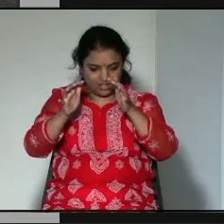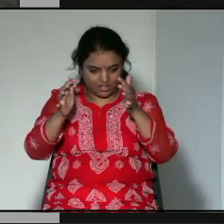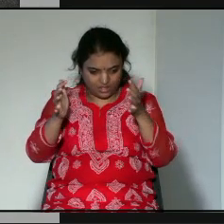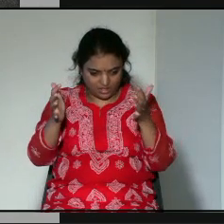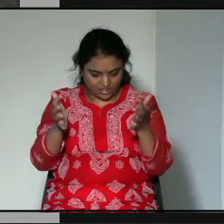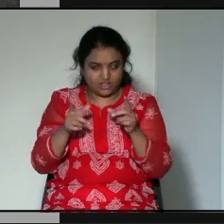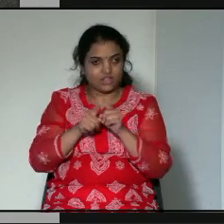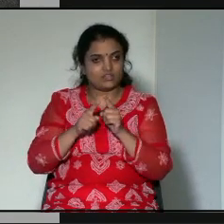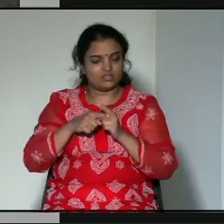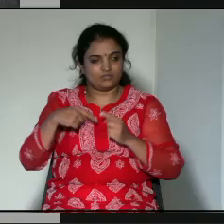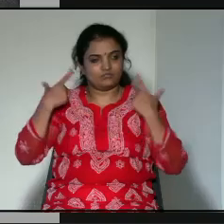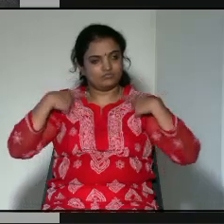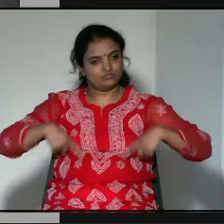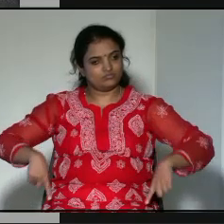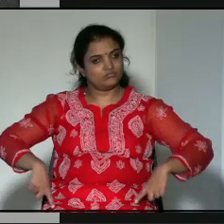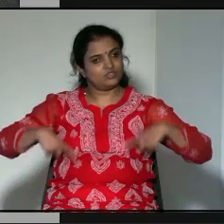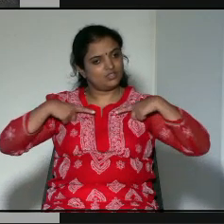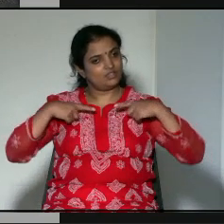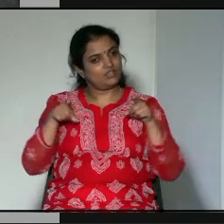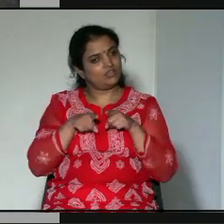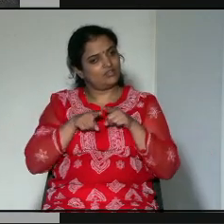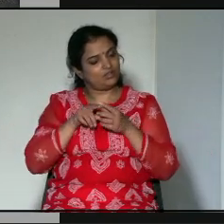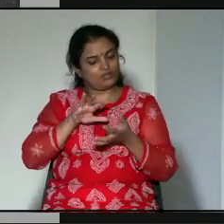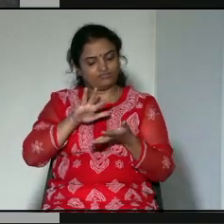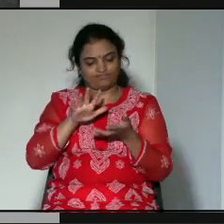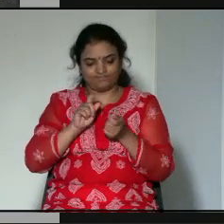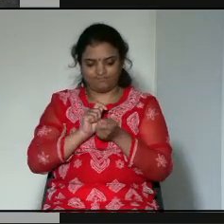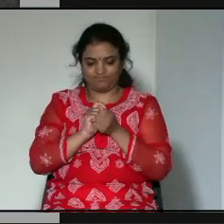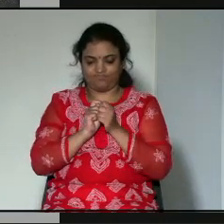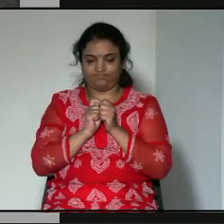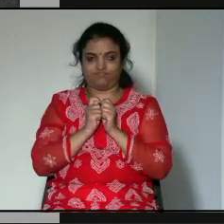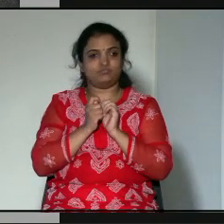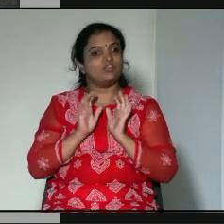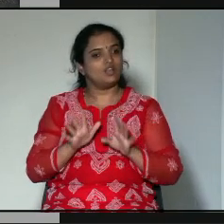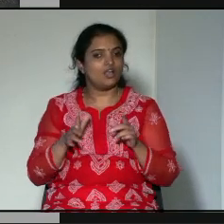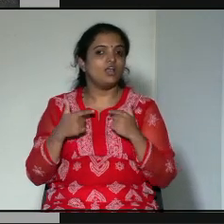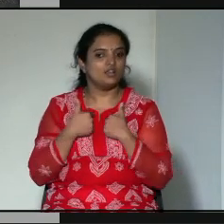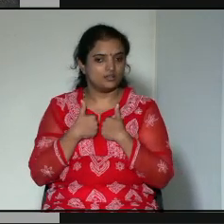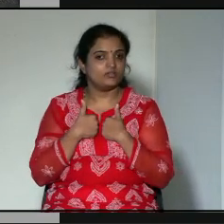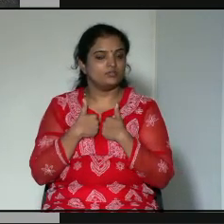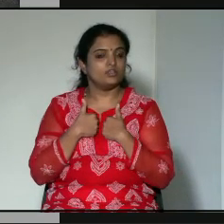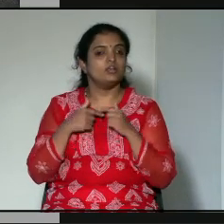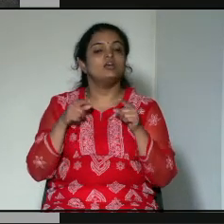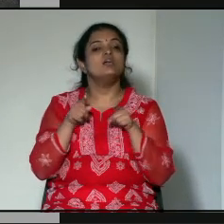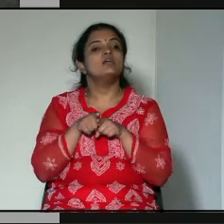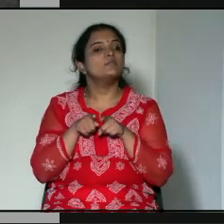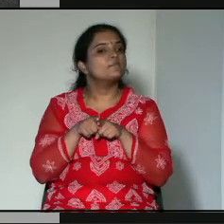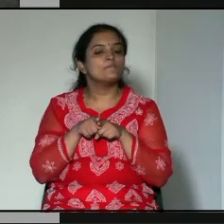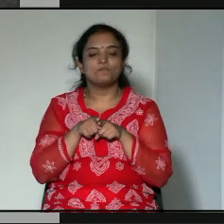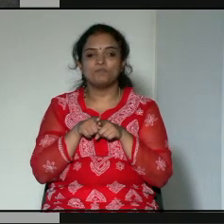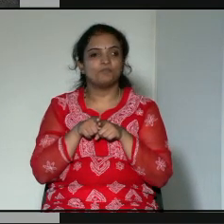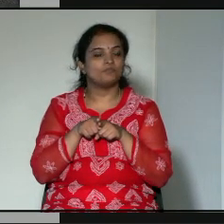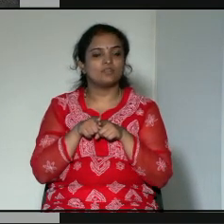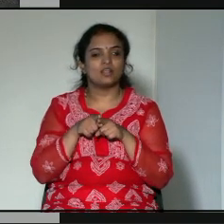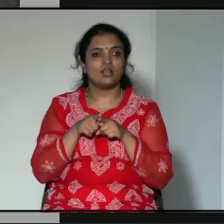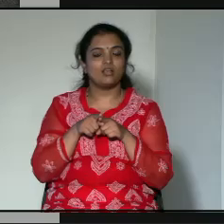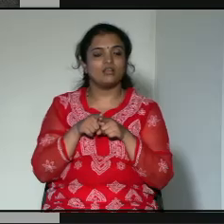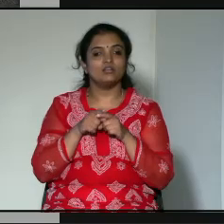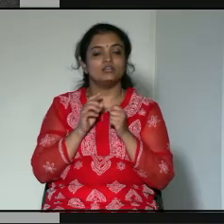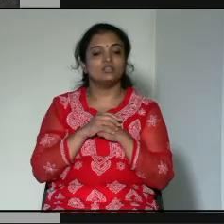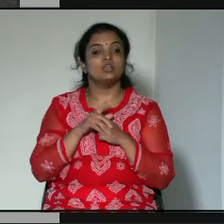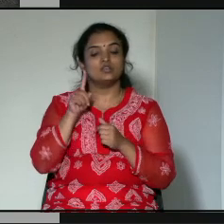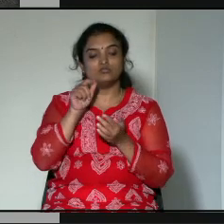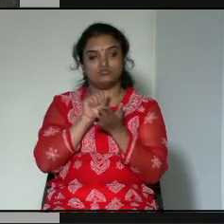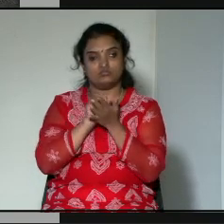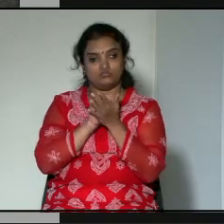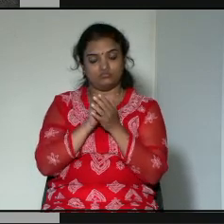mold. Published later, this extract which I've quoted from a longer piece, alongside a